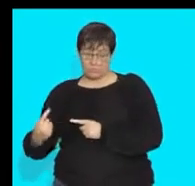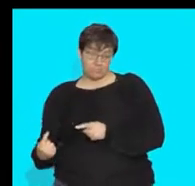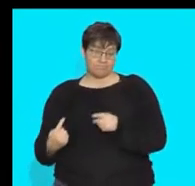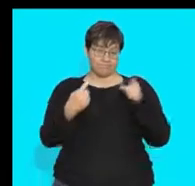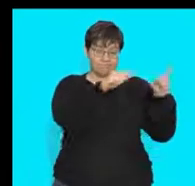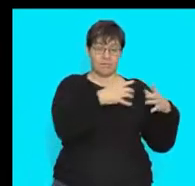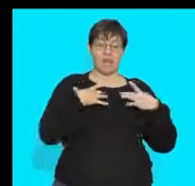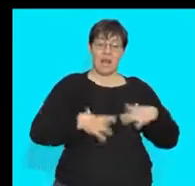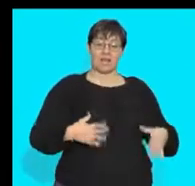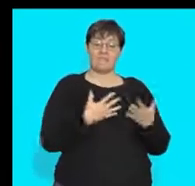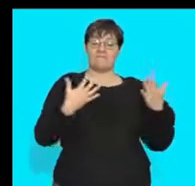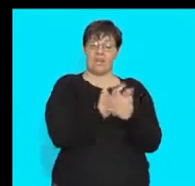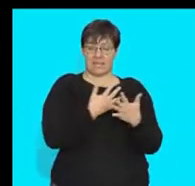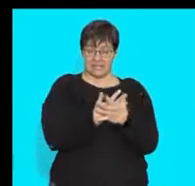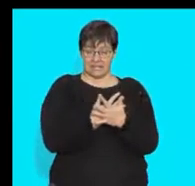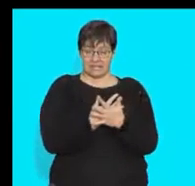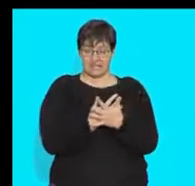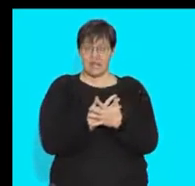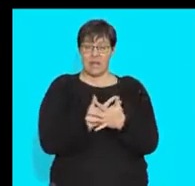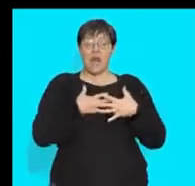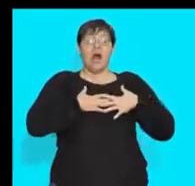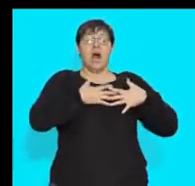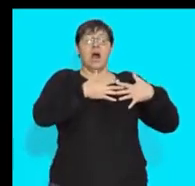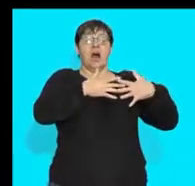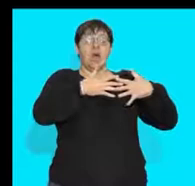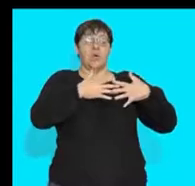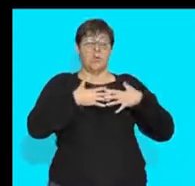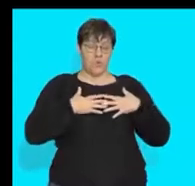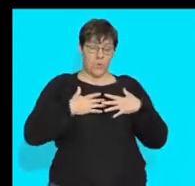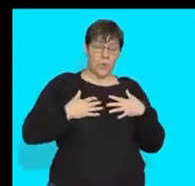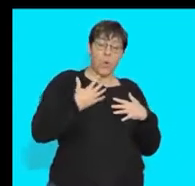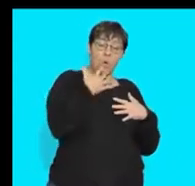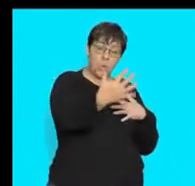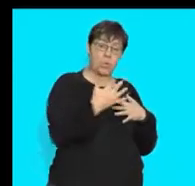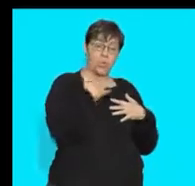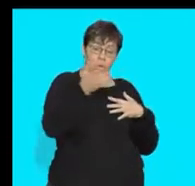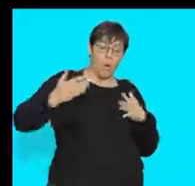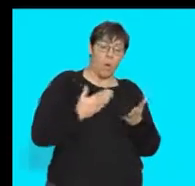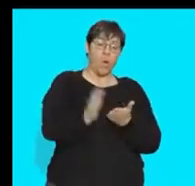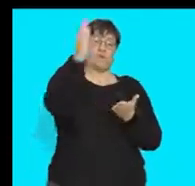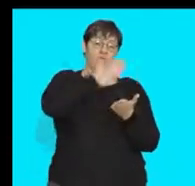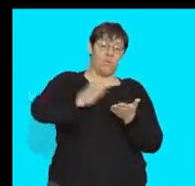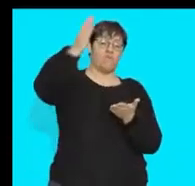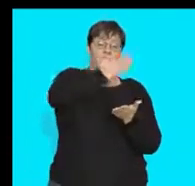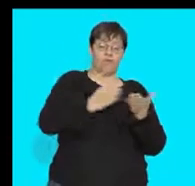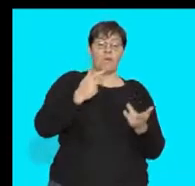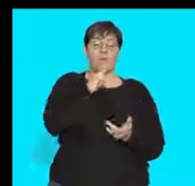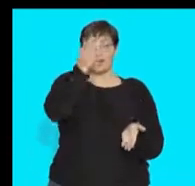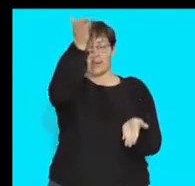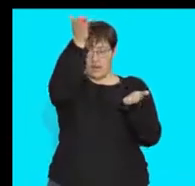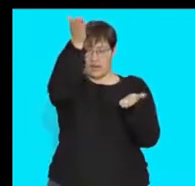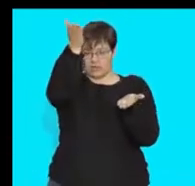quickly, and the lungs are able to breathe it out more quickly, we're going to see our carbon dioxide levels are going